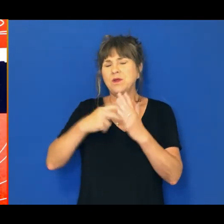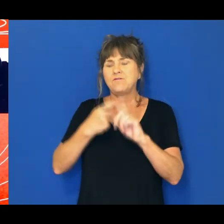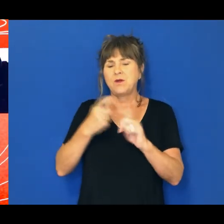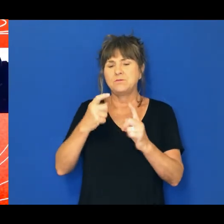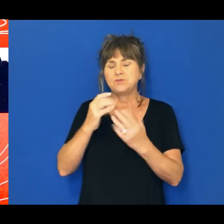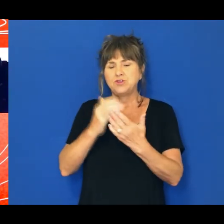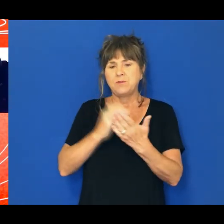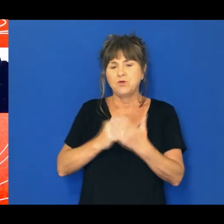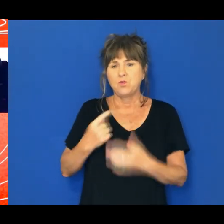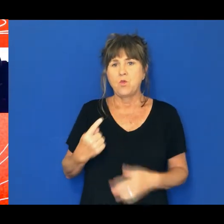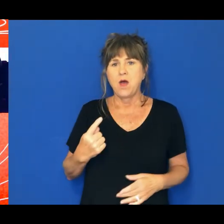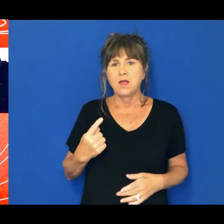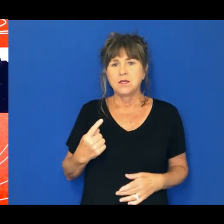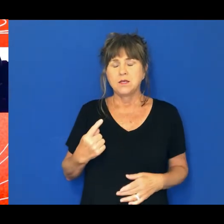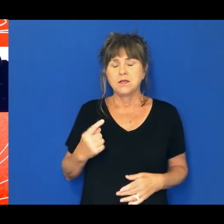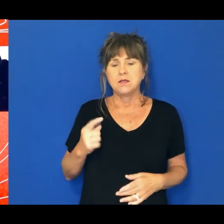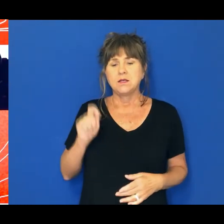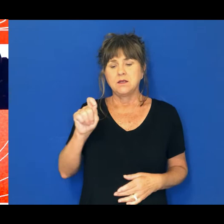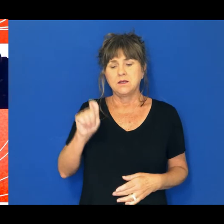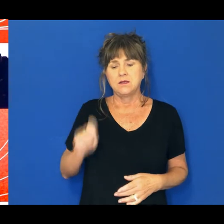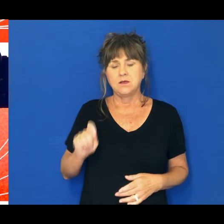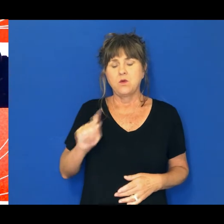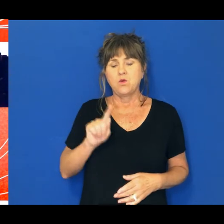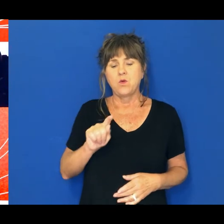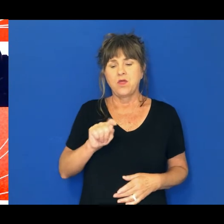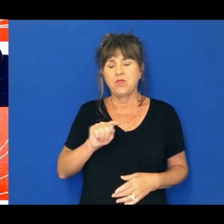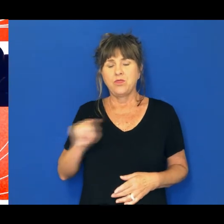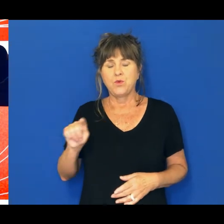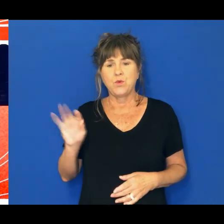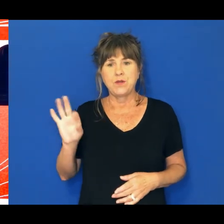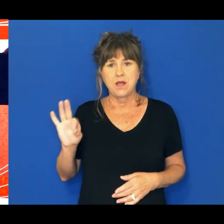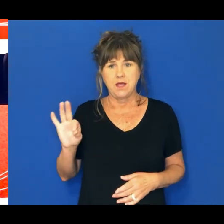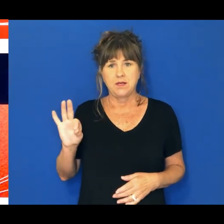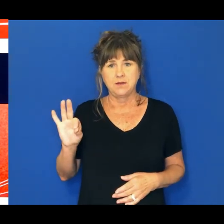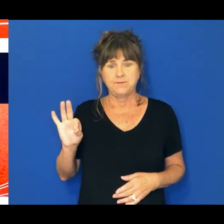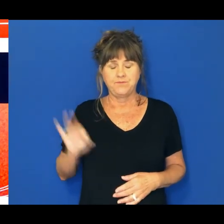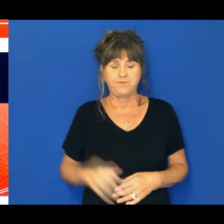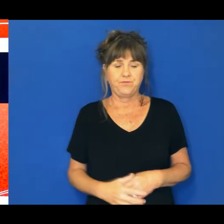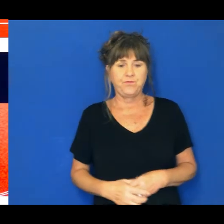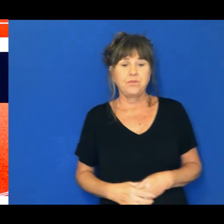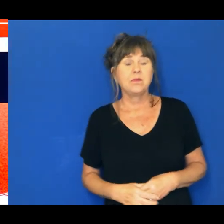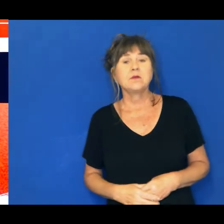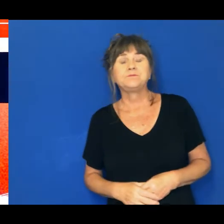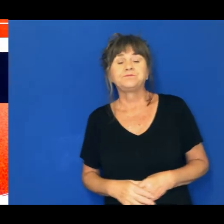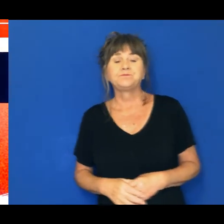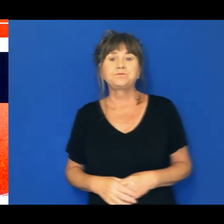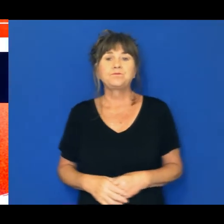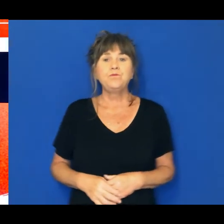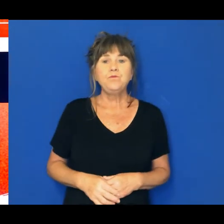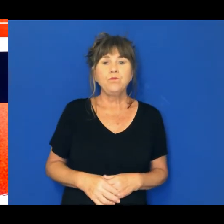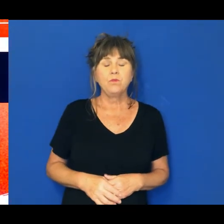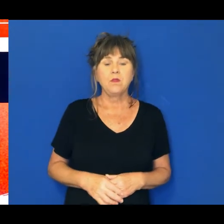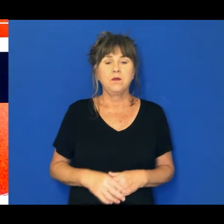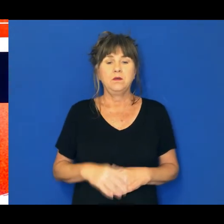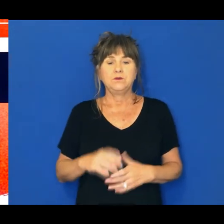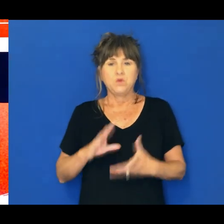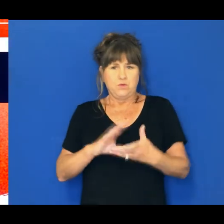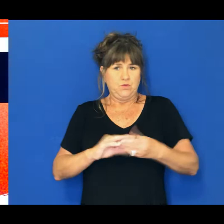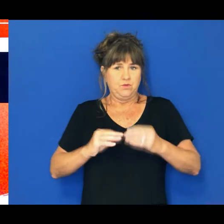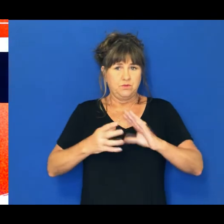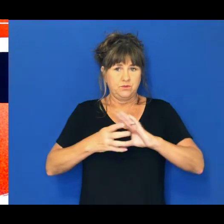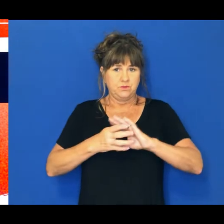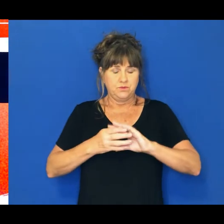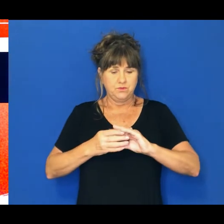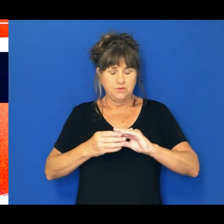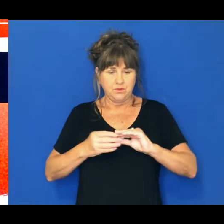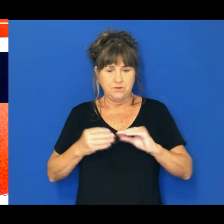9. Again, Matthew, Mark, Luke, John, Acts, the fifth Bible in the New Testament. And it sets up the story